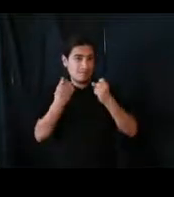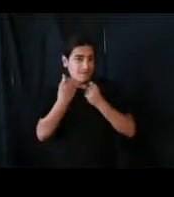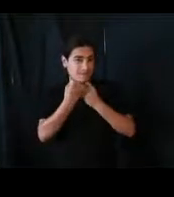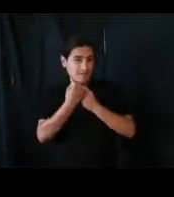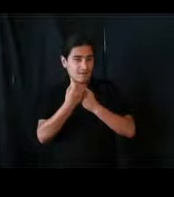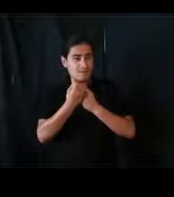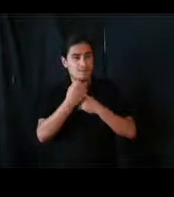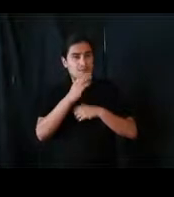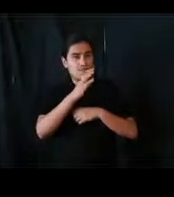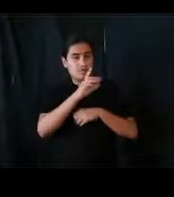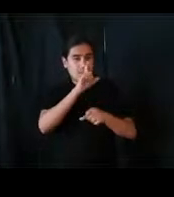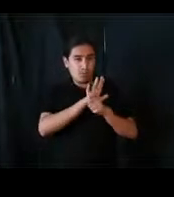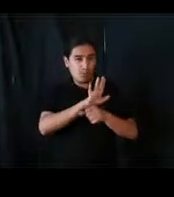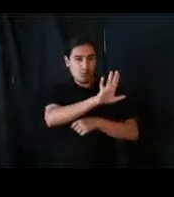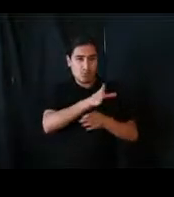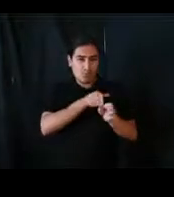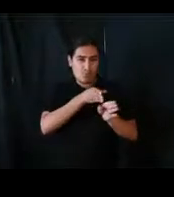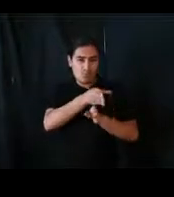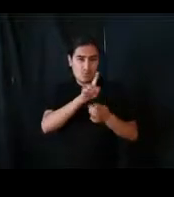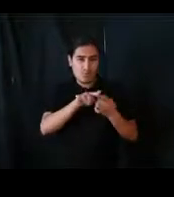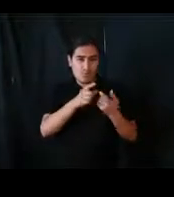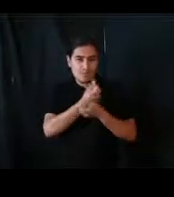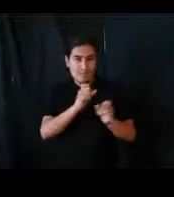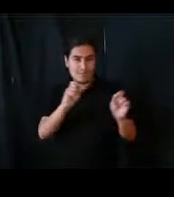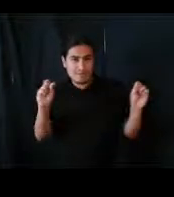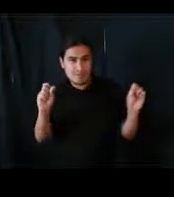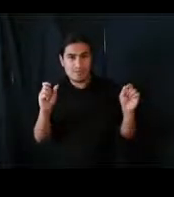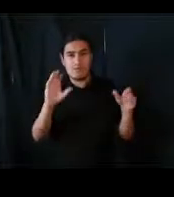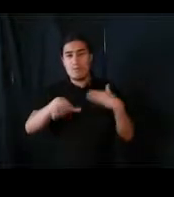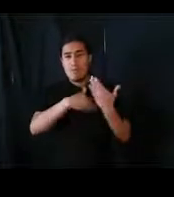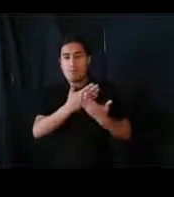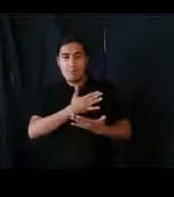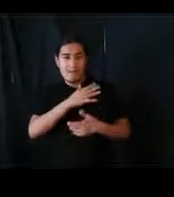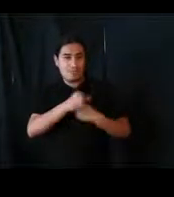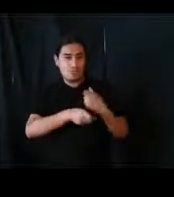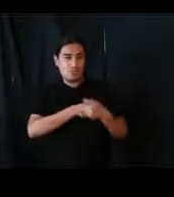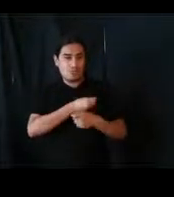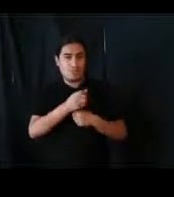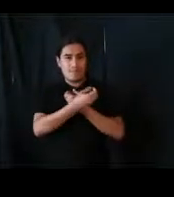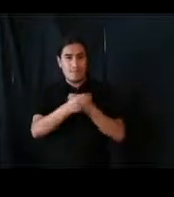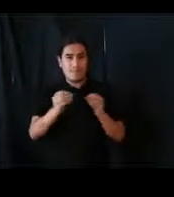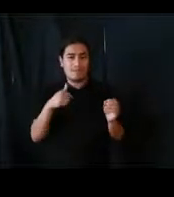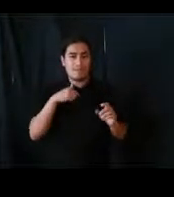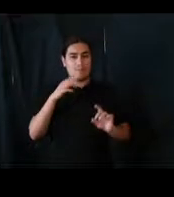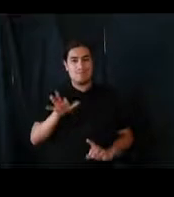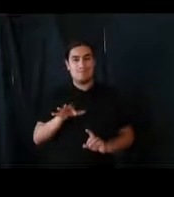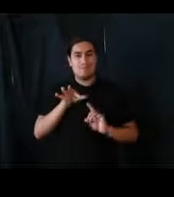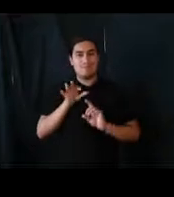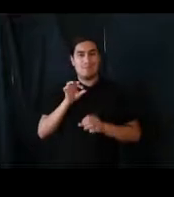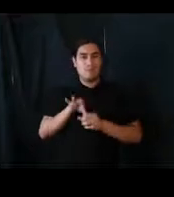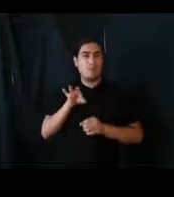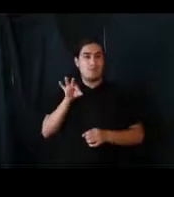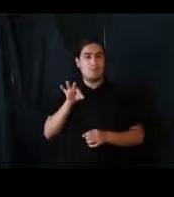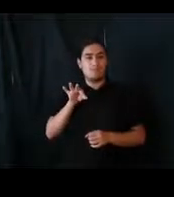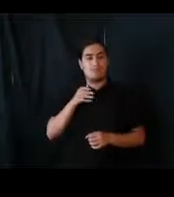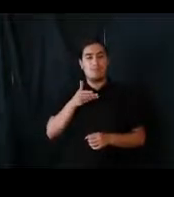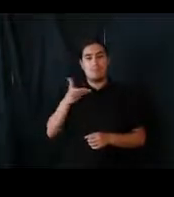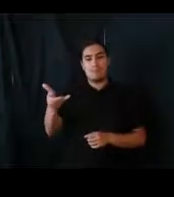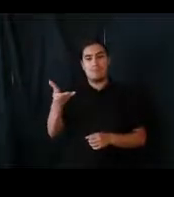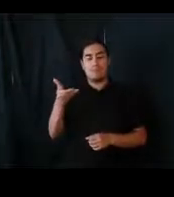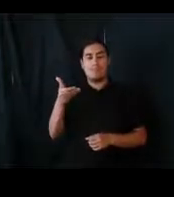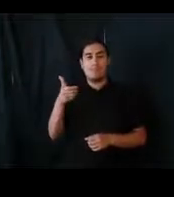safety my 12 years of office i was elected i was bullish